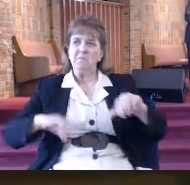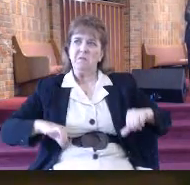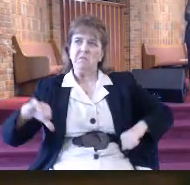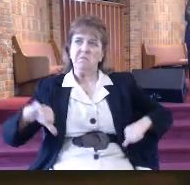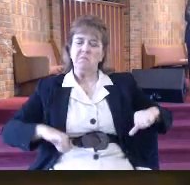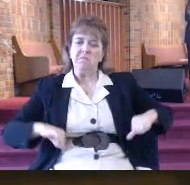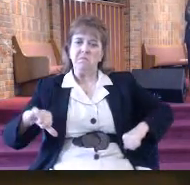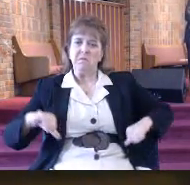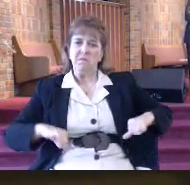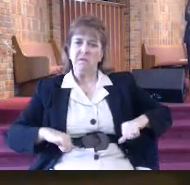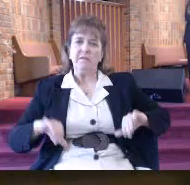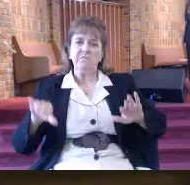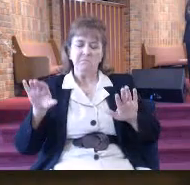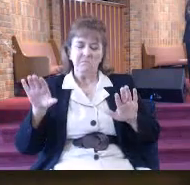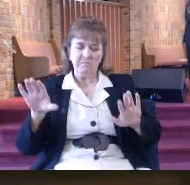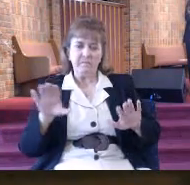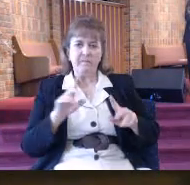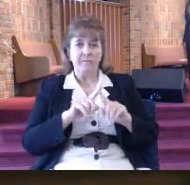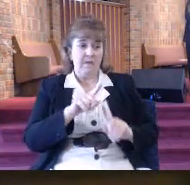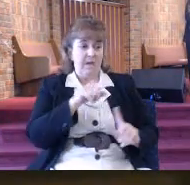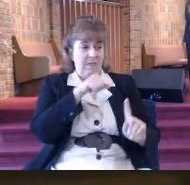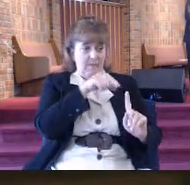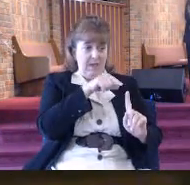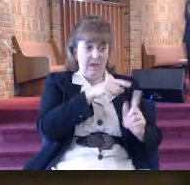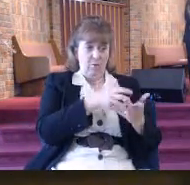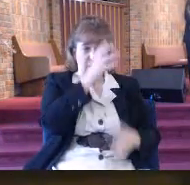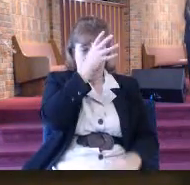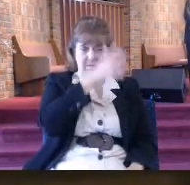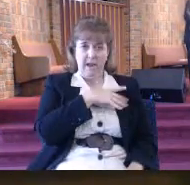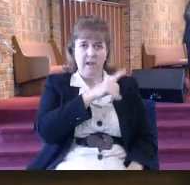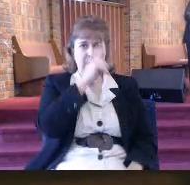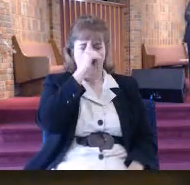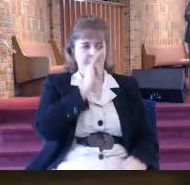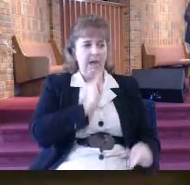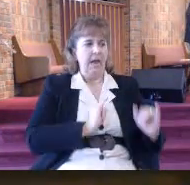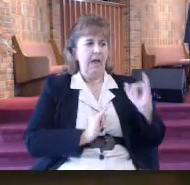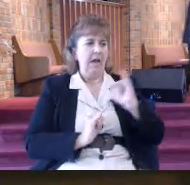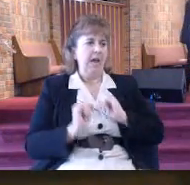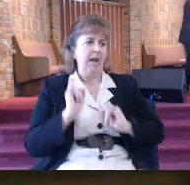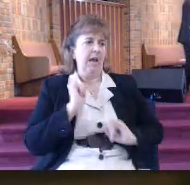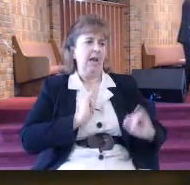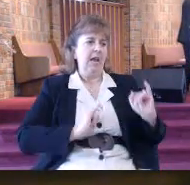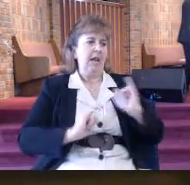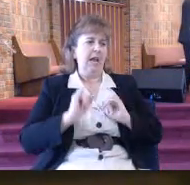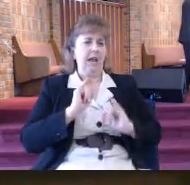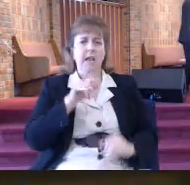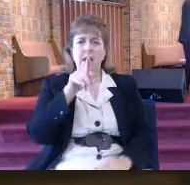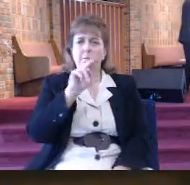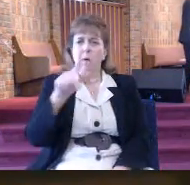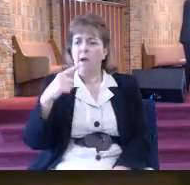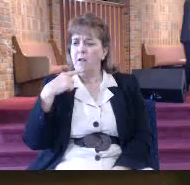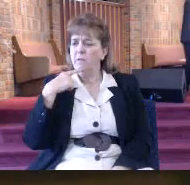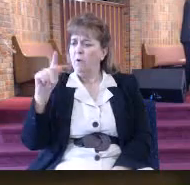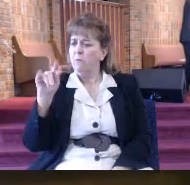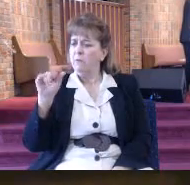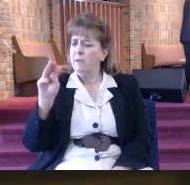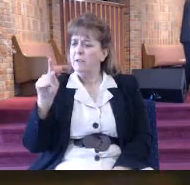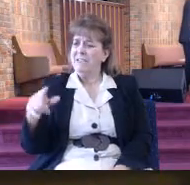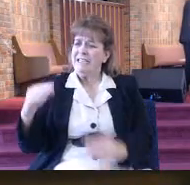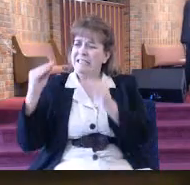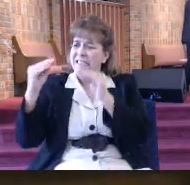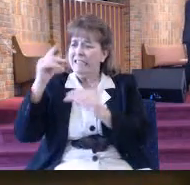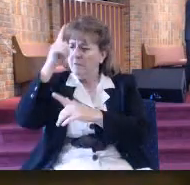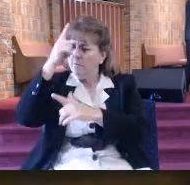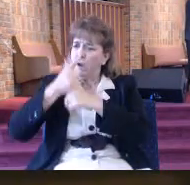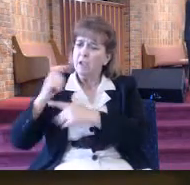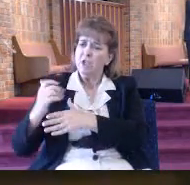This man was thinking about himself. And you know what Paul told Timothy to teach the brethren? He said, teach brethren to share, to